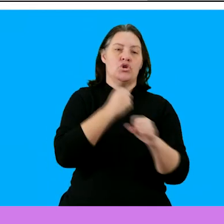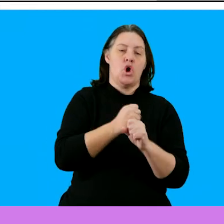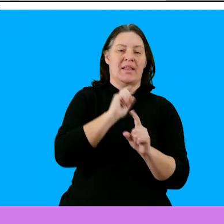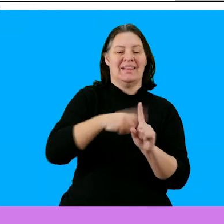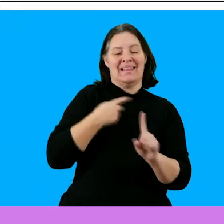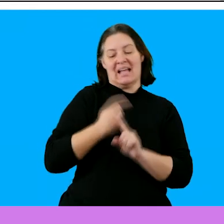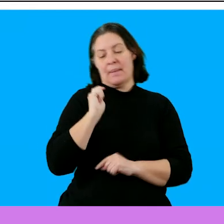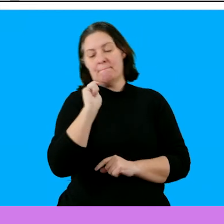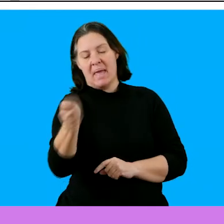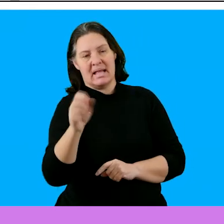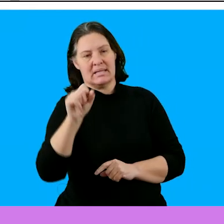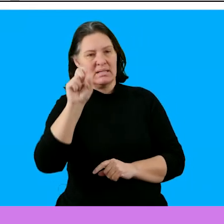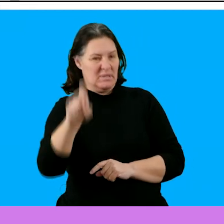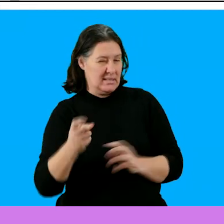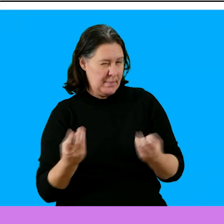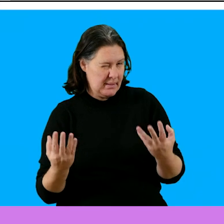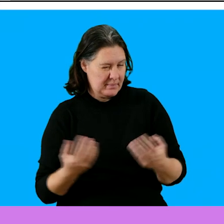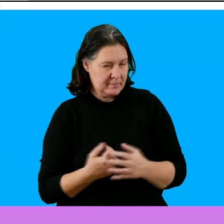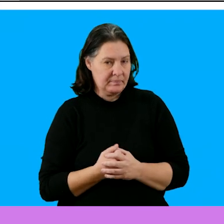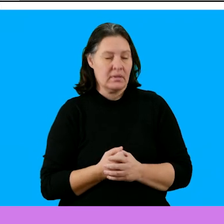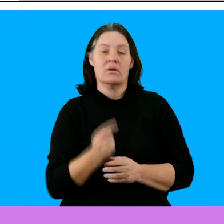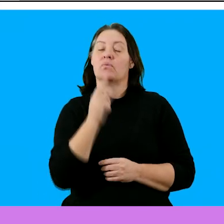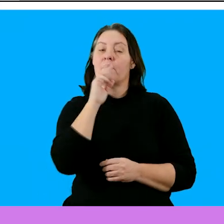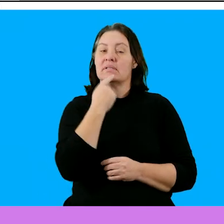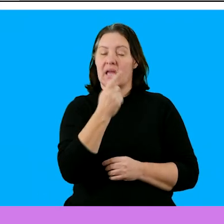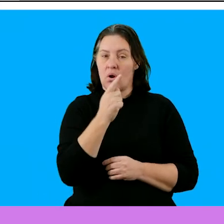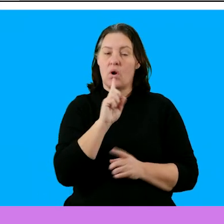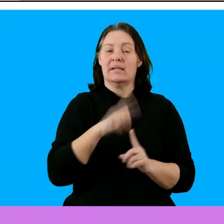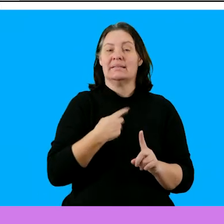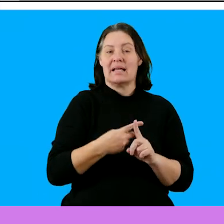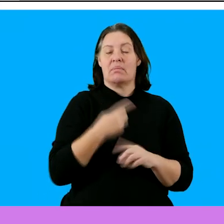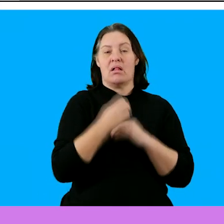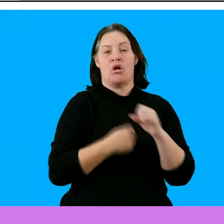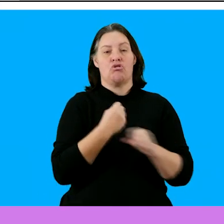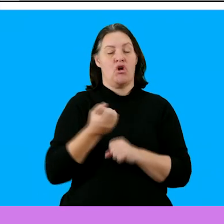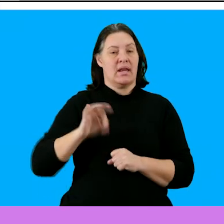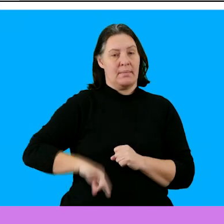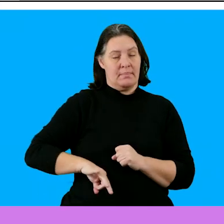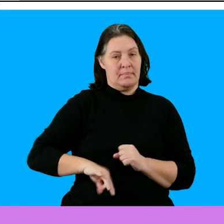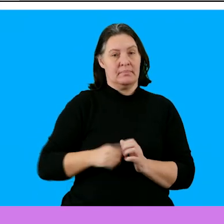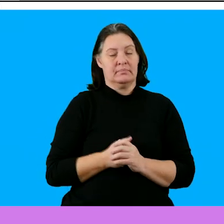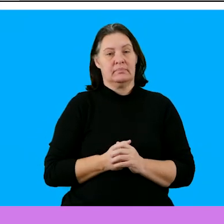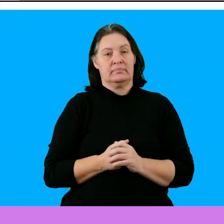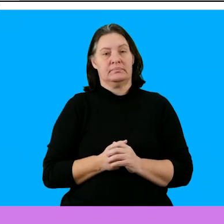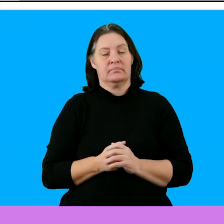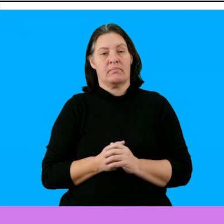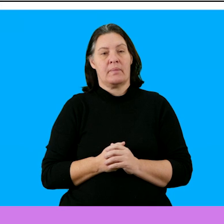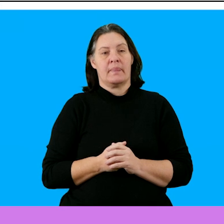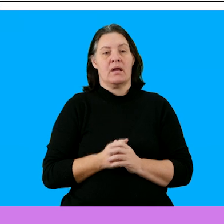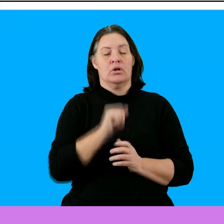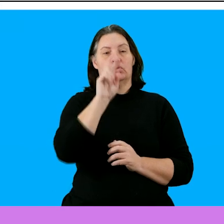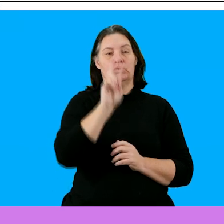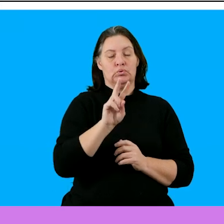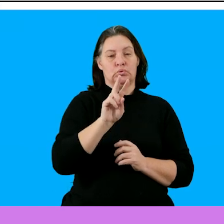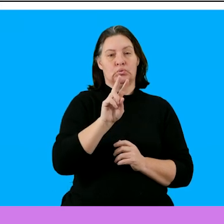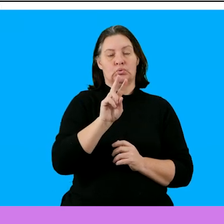annual tax payable. Right, now remember we said her taxable annual income, and let me write it down here for